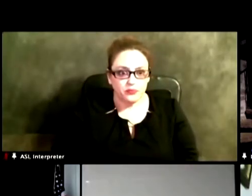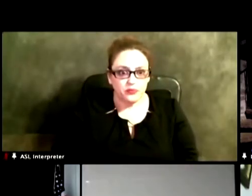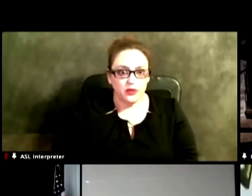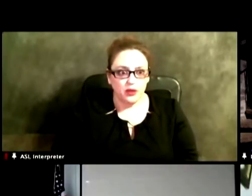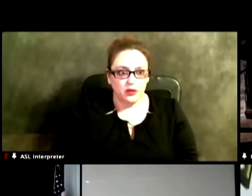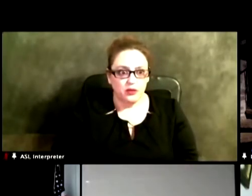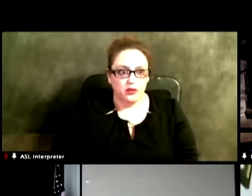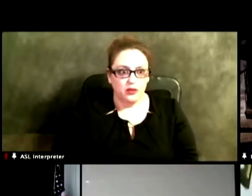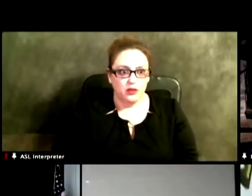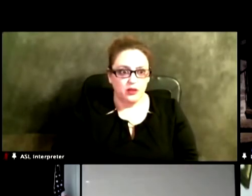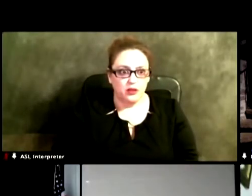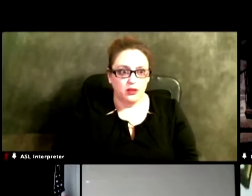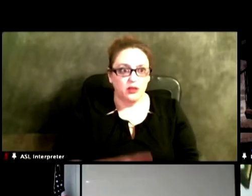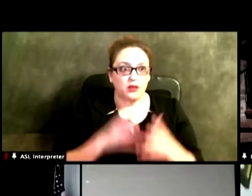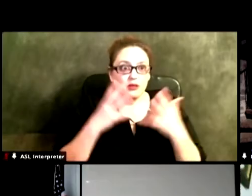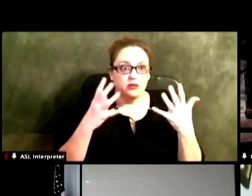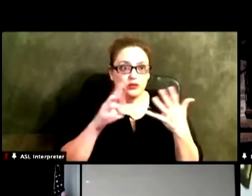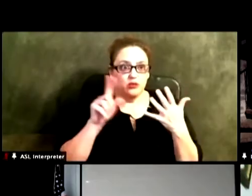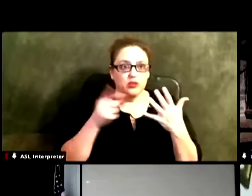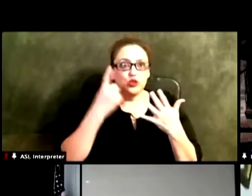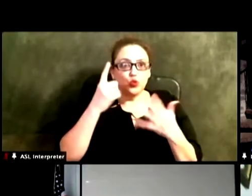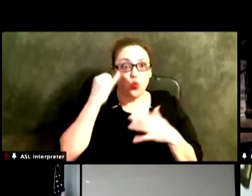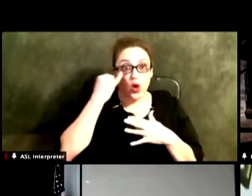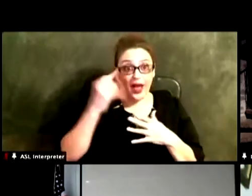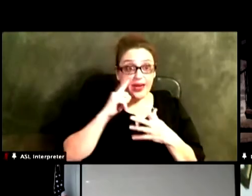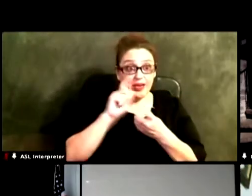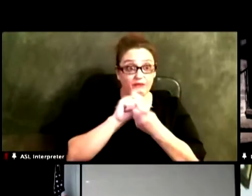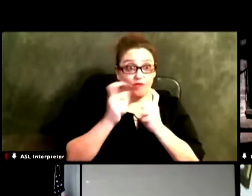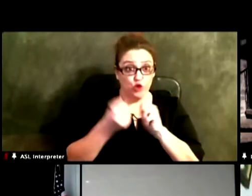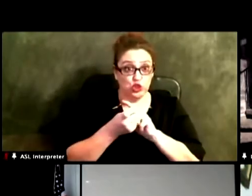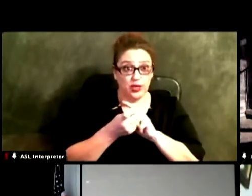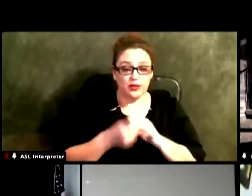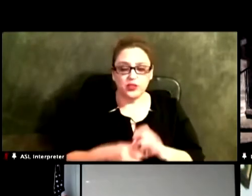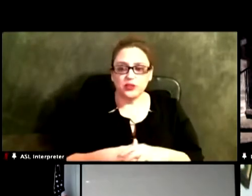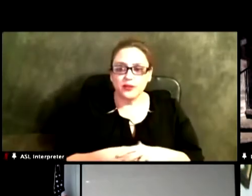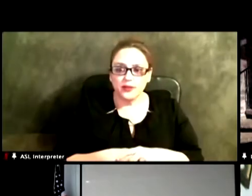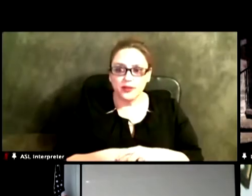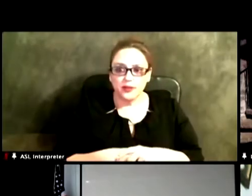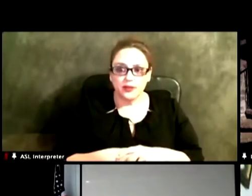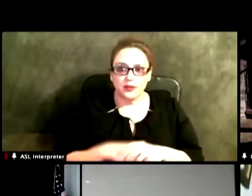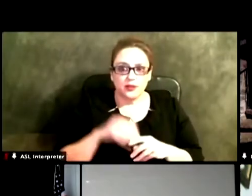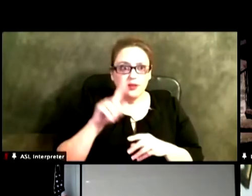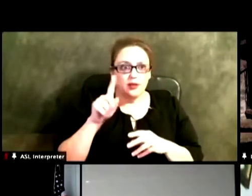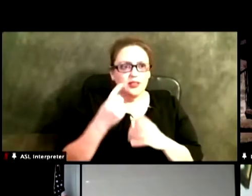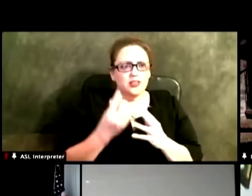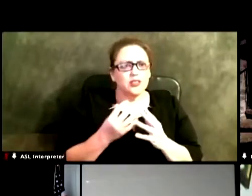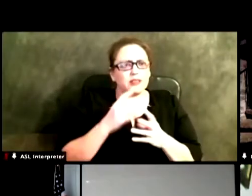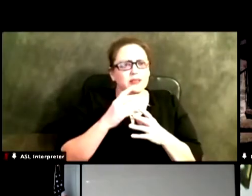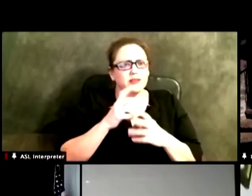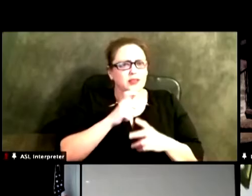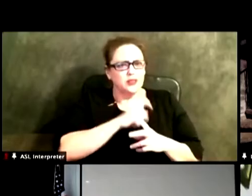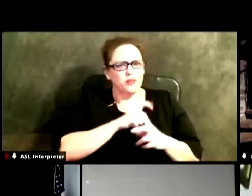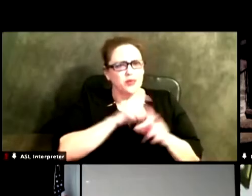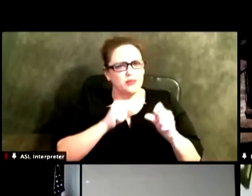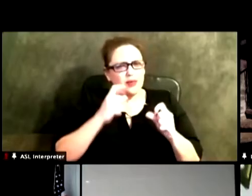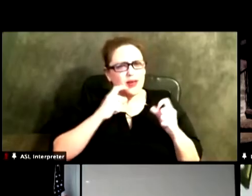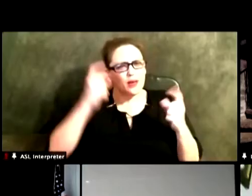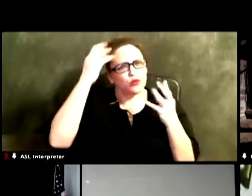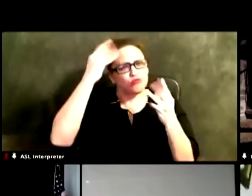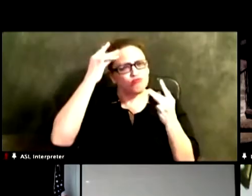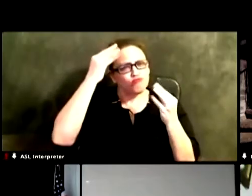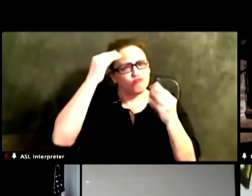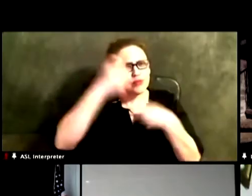No worries. So just the one idea for change that I have is just in using more police discretion. Just as a district attorney can use